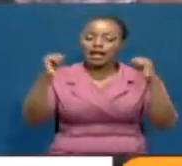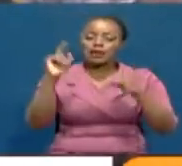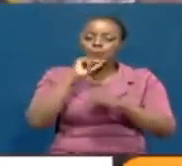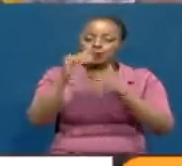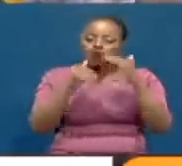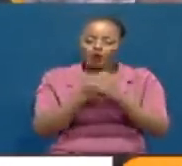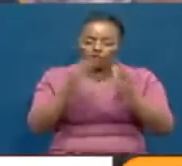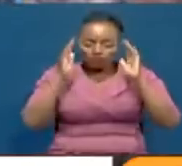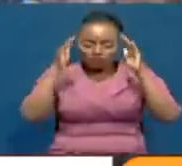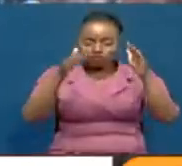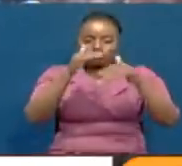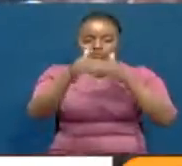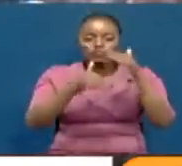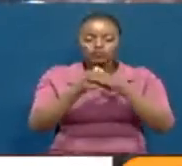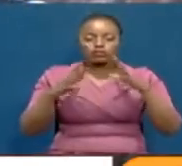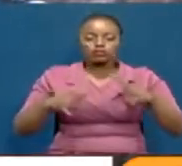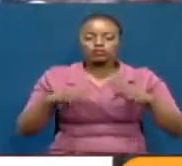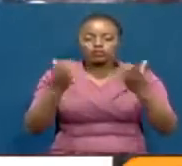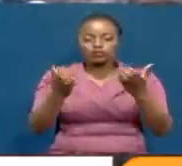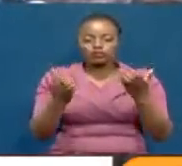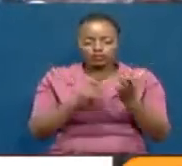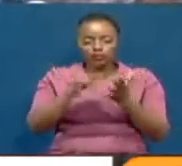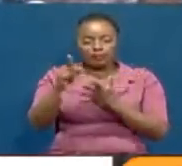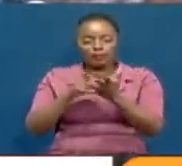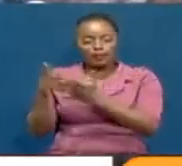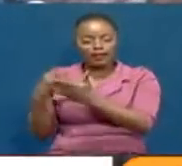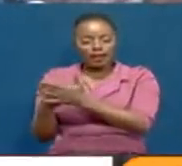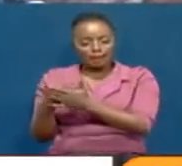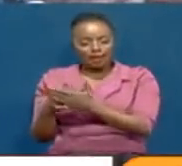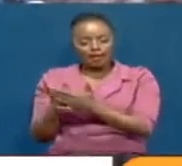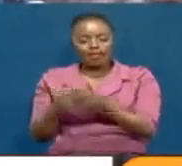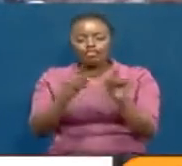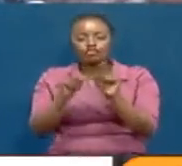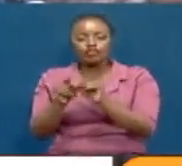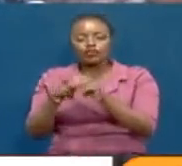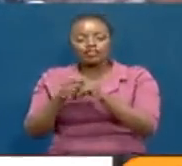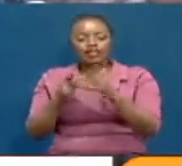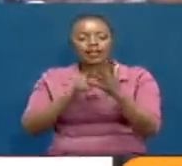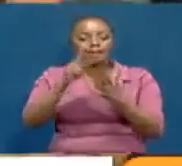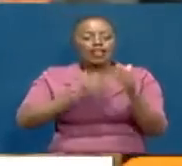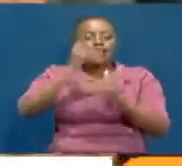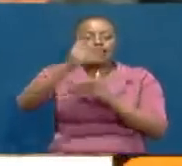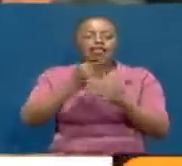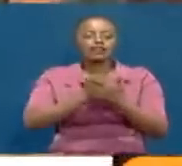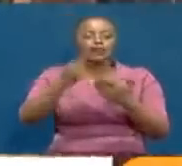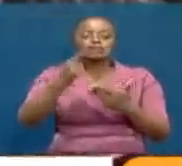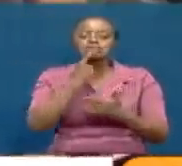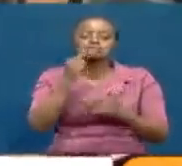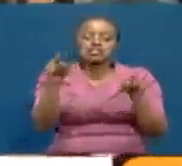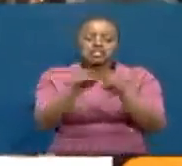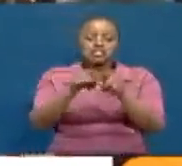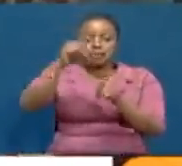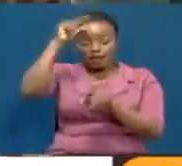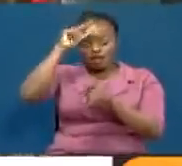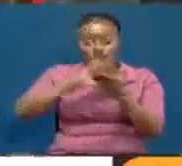zote tuangalie orodha ya wale wote wanahitaji compensation hapa ambayo iko delayed, tuanze kuwalipa from next week. He also said that the government